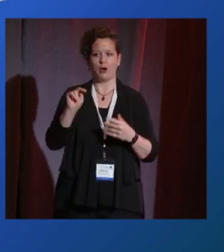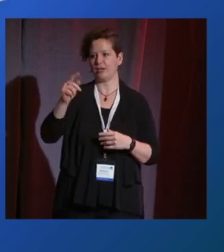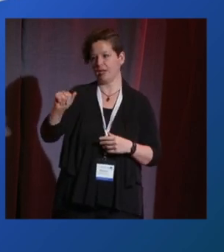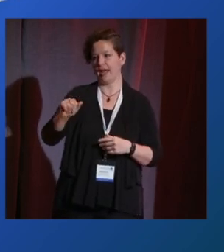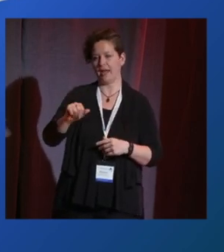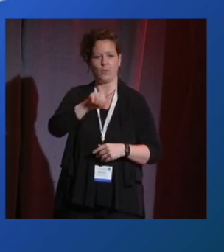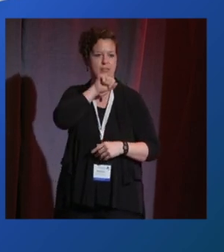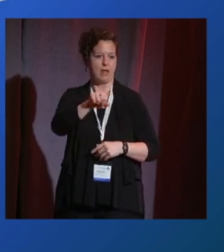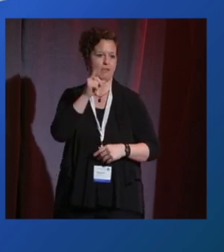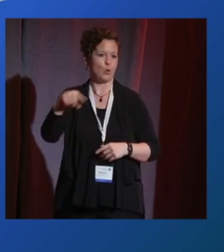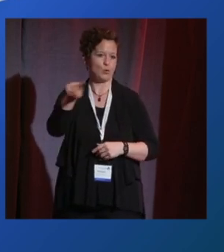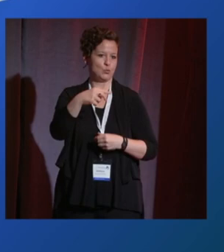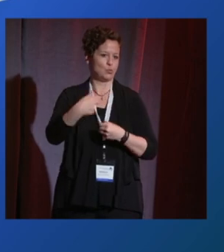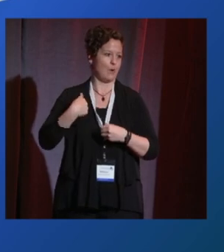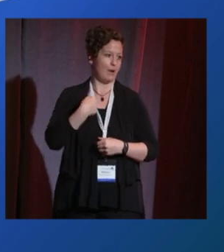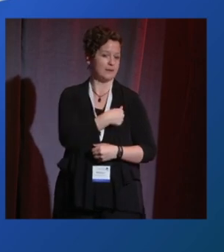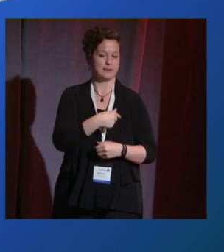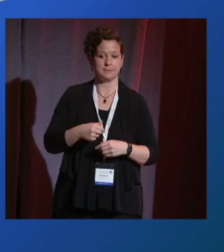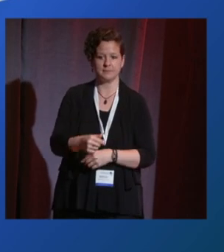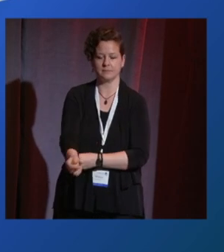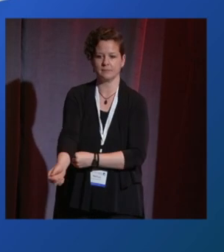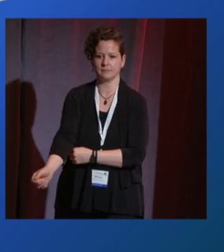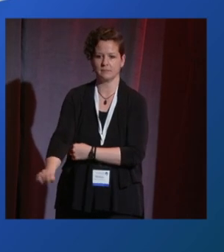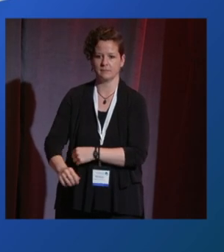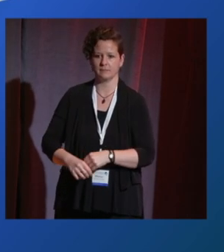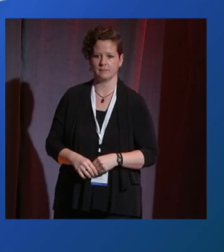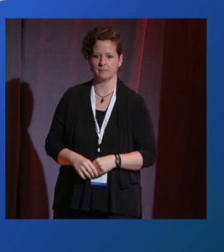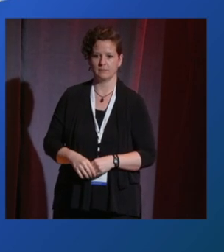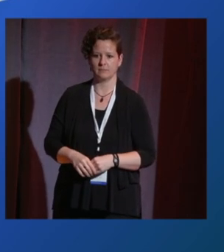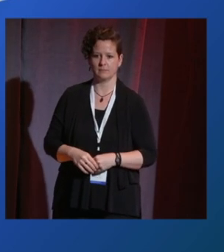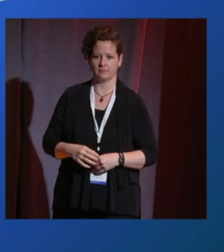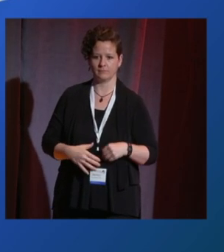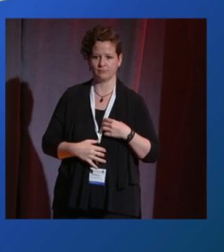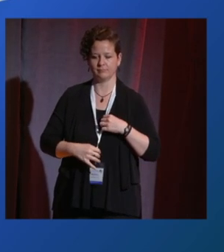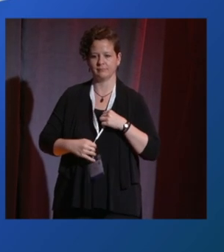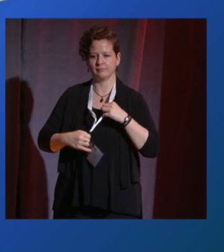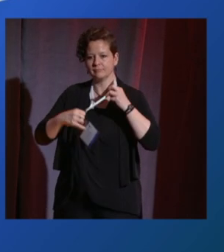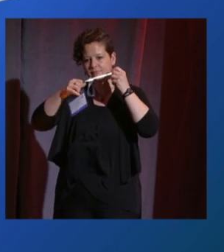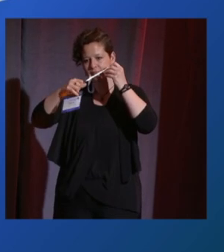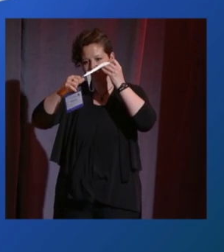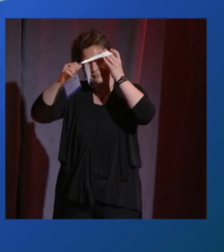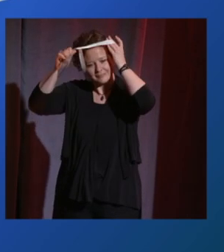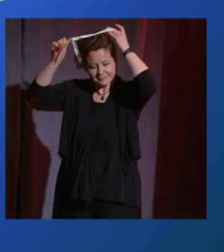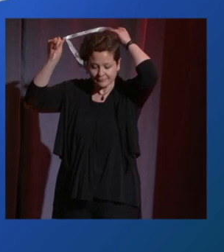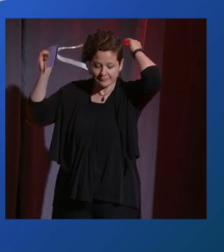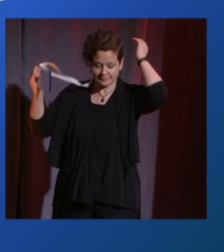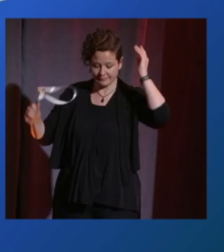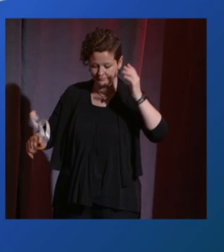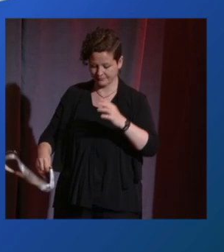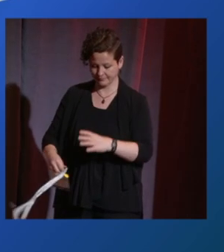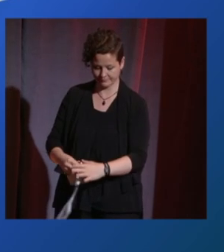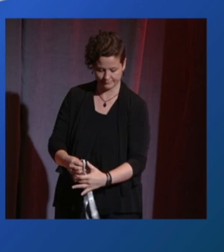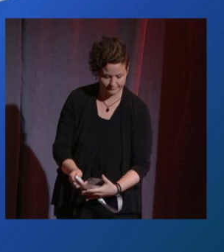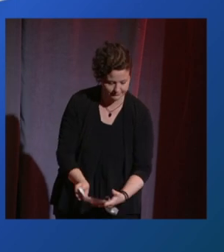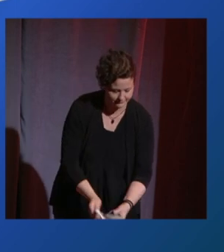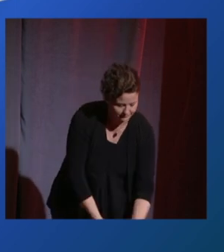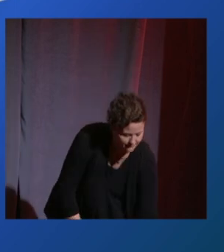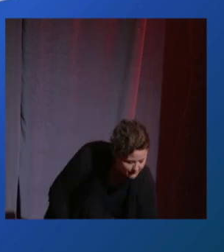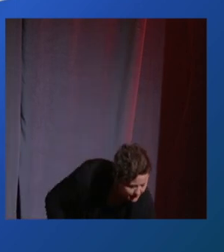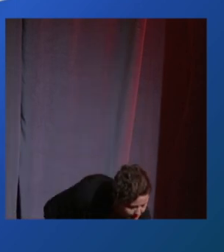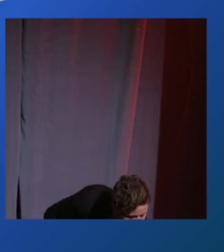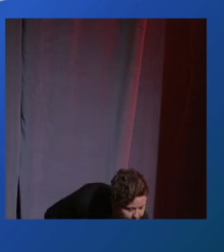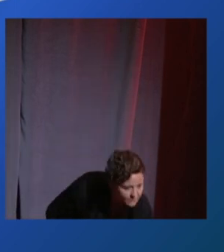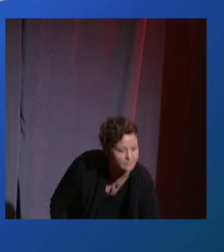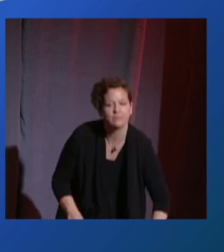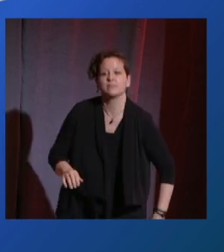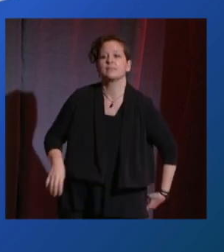you all right yes I agree it's it's an amazing Community all right Ashley for you this morning we've